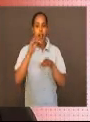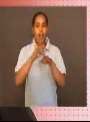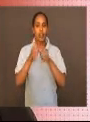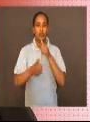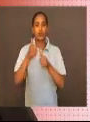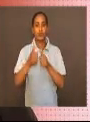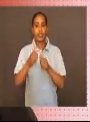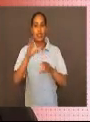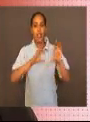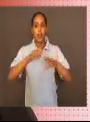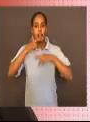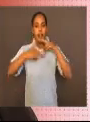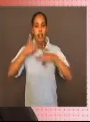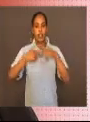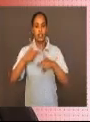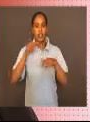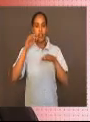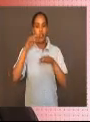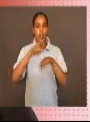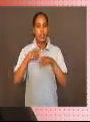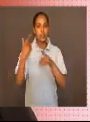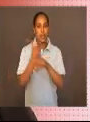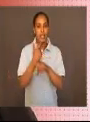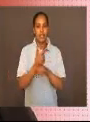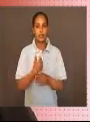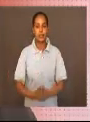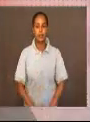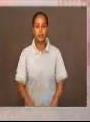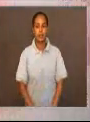a chemical reaction takes place.